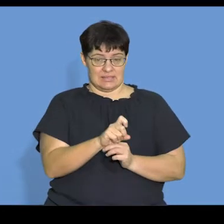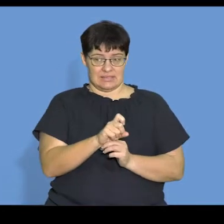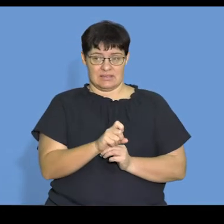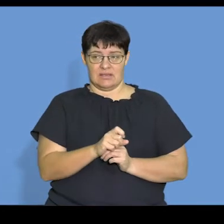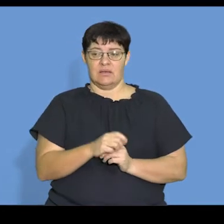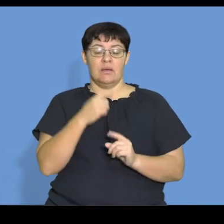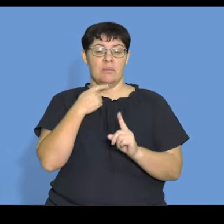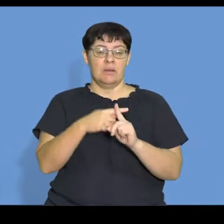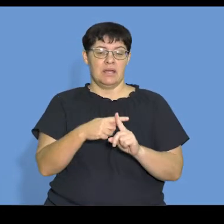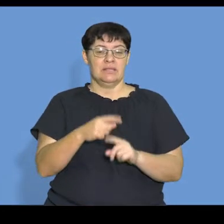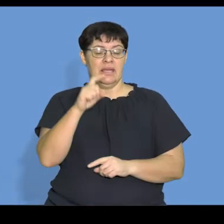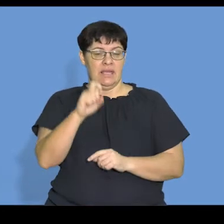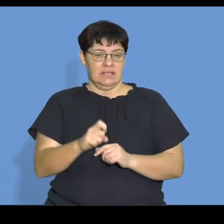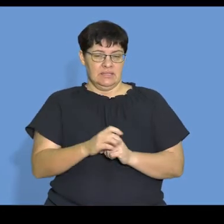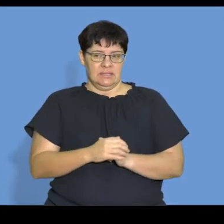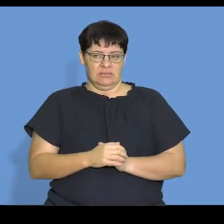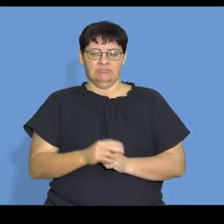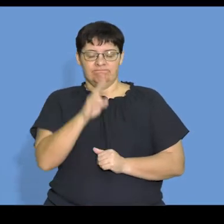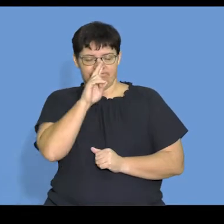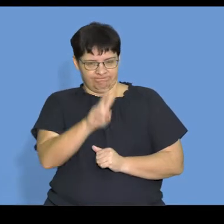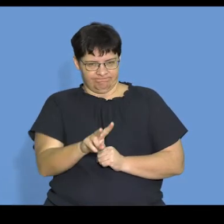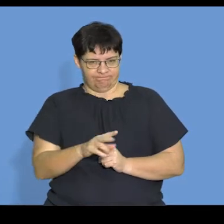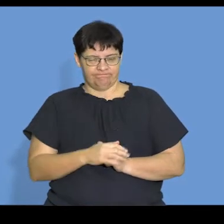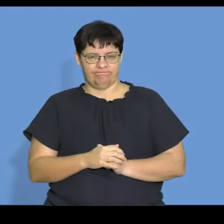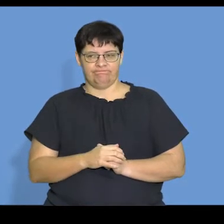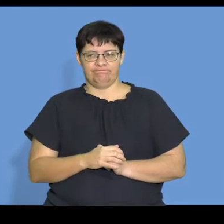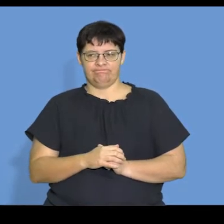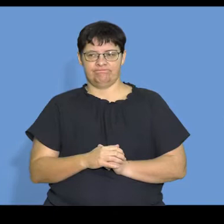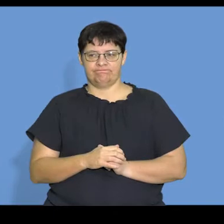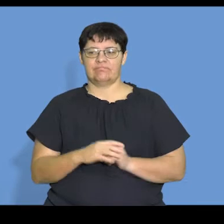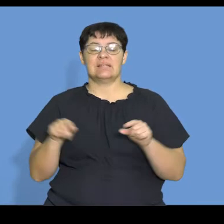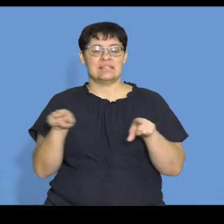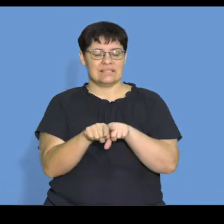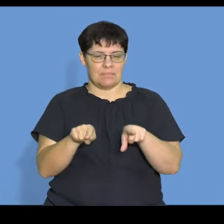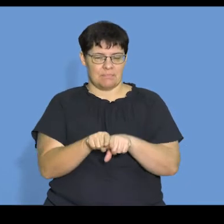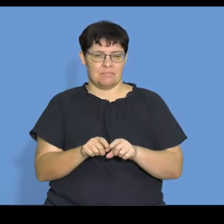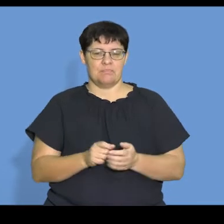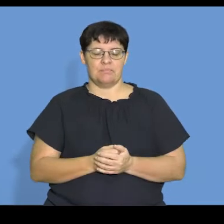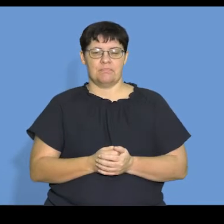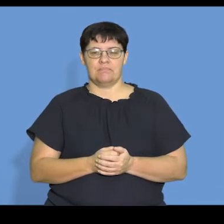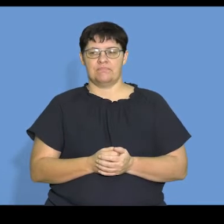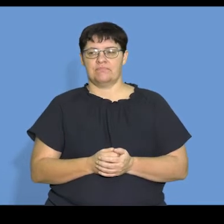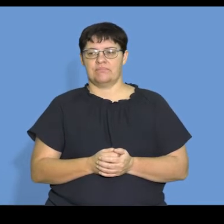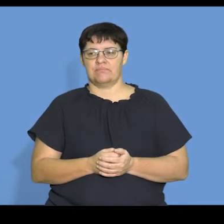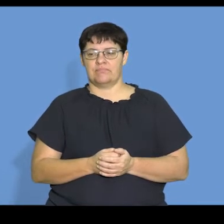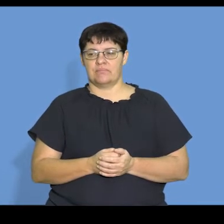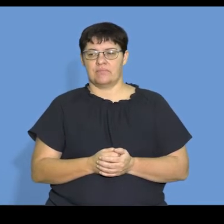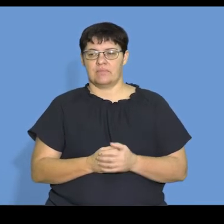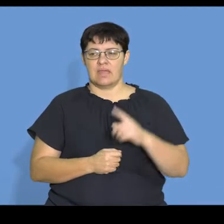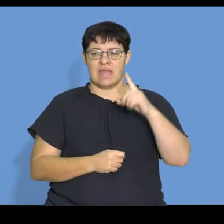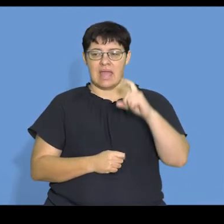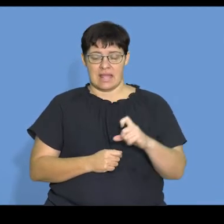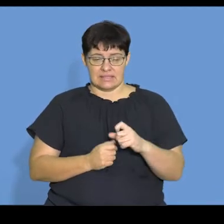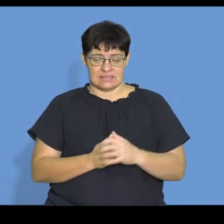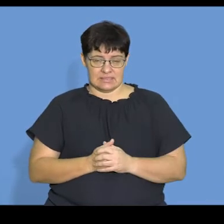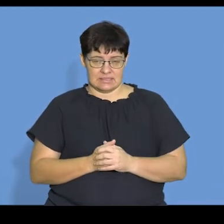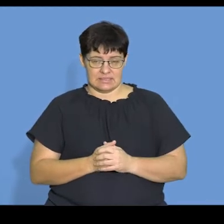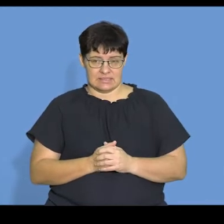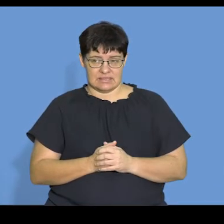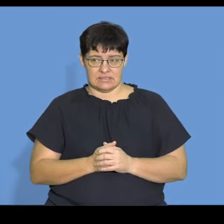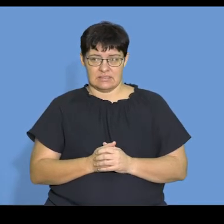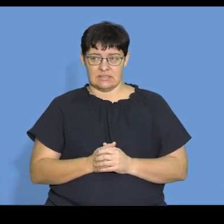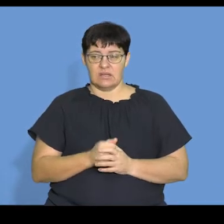plus x, you can see that this is the same as me having x as a common factor, then I will have